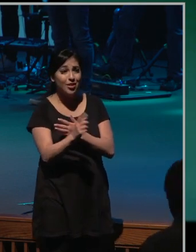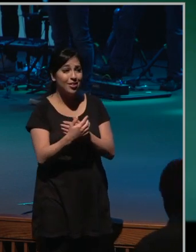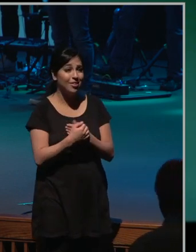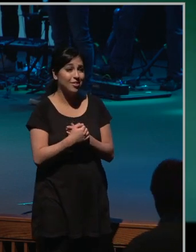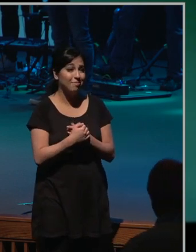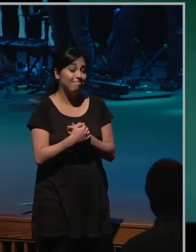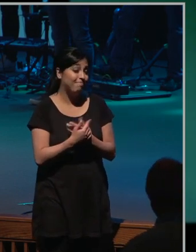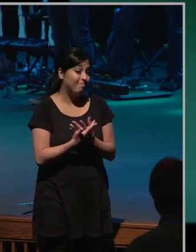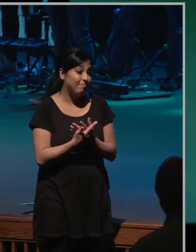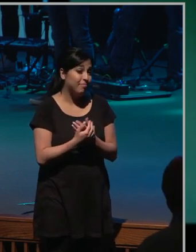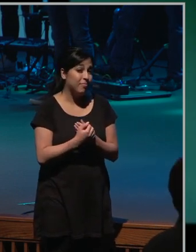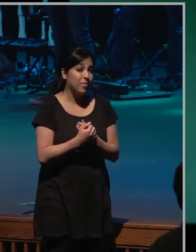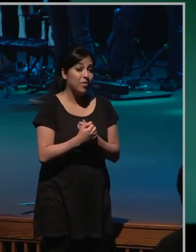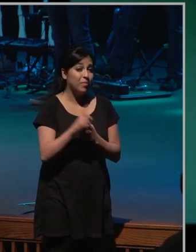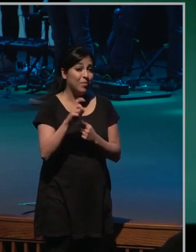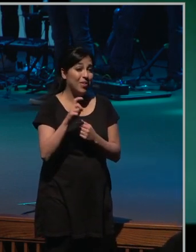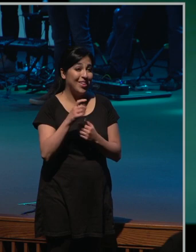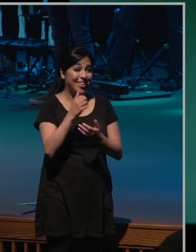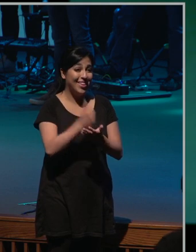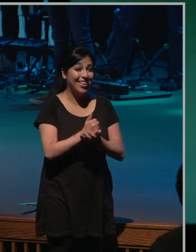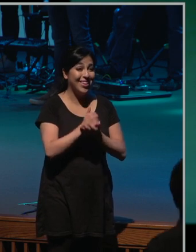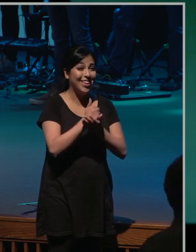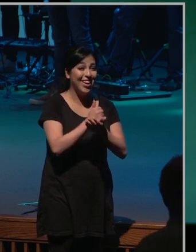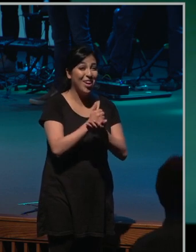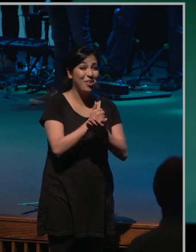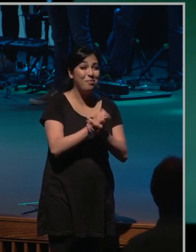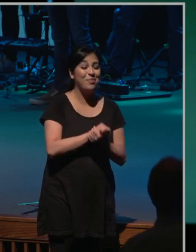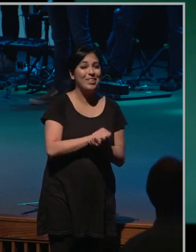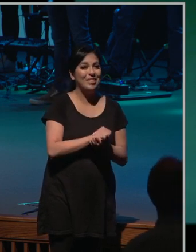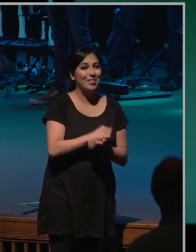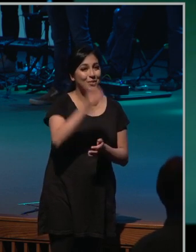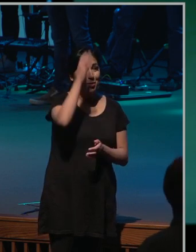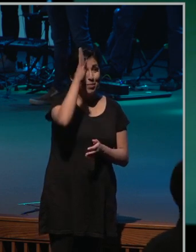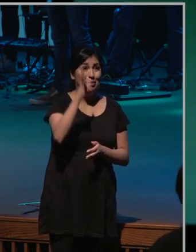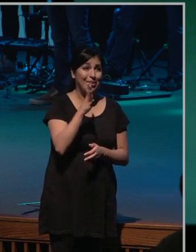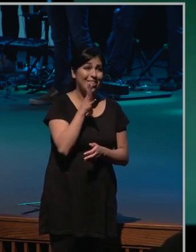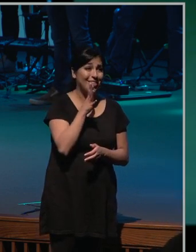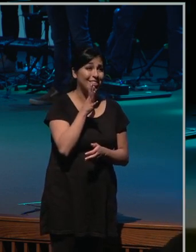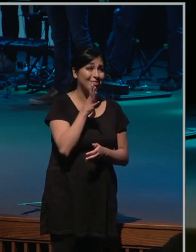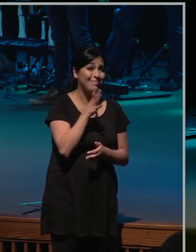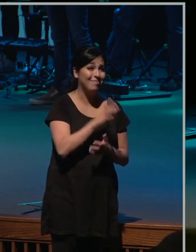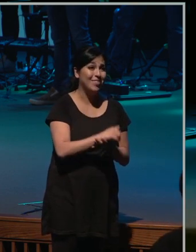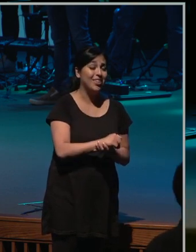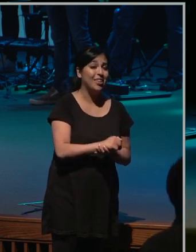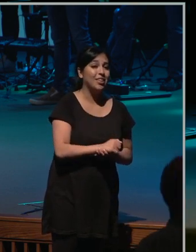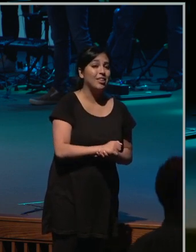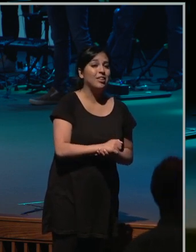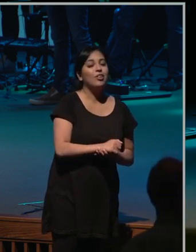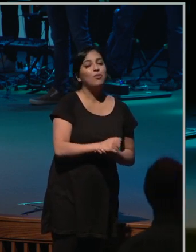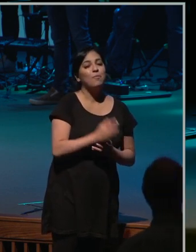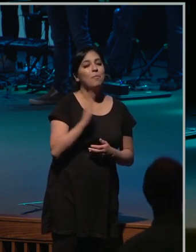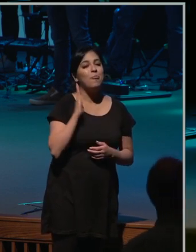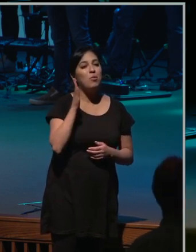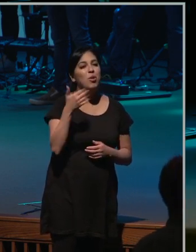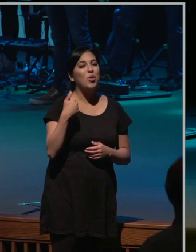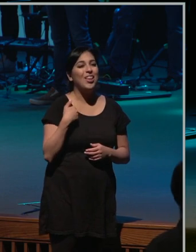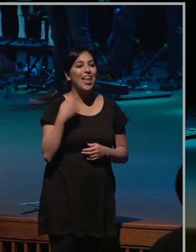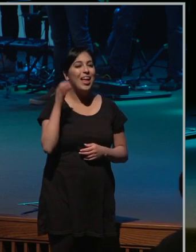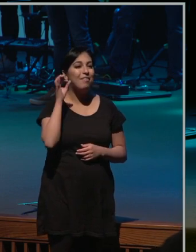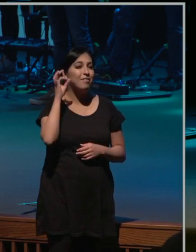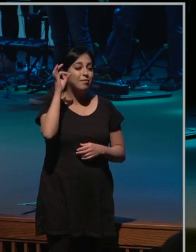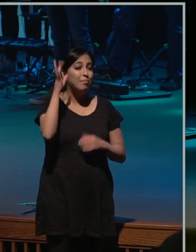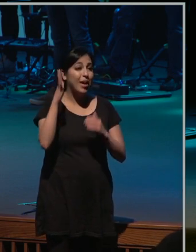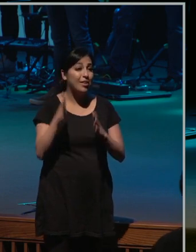what it's going to be like to go home and be under parenting, we're going to have pastors and leaders up front. We would love to pray for